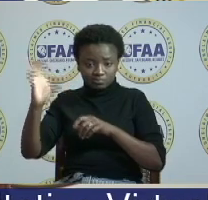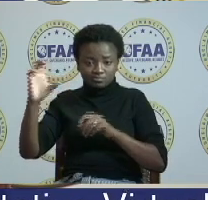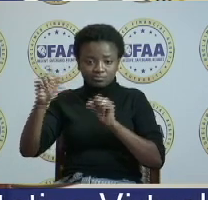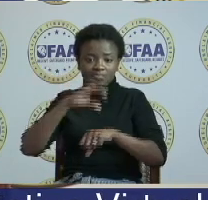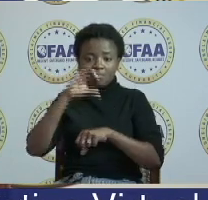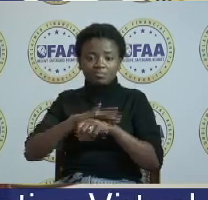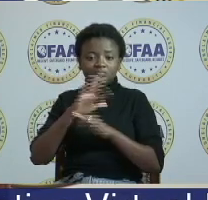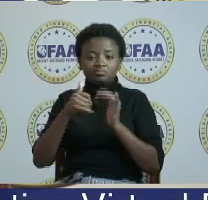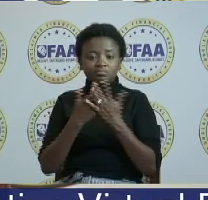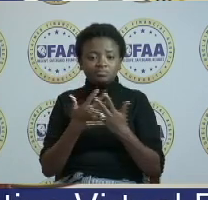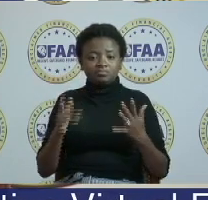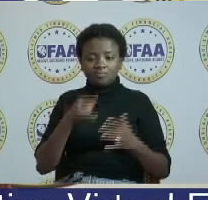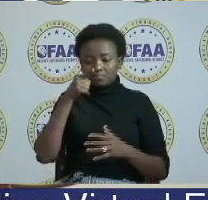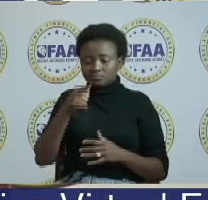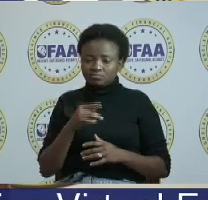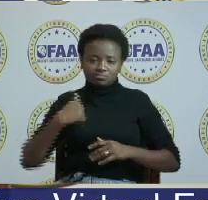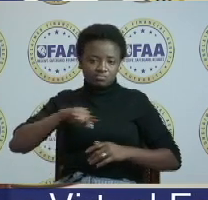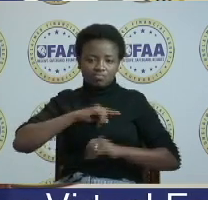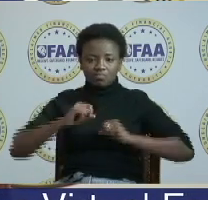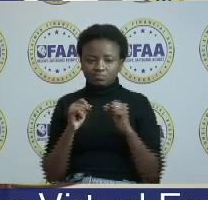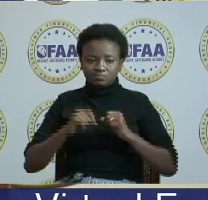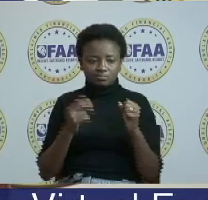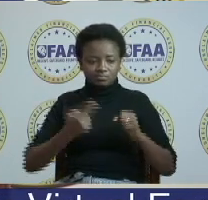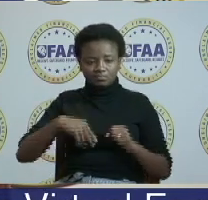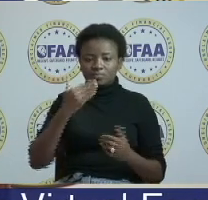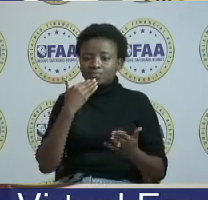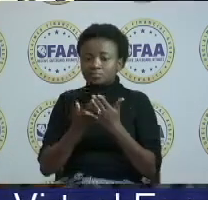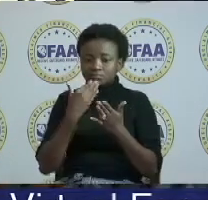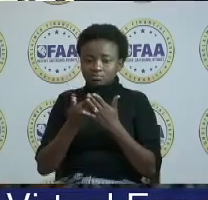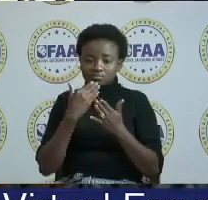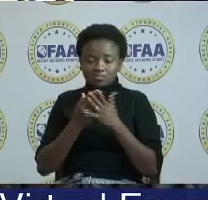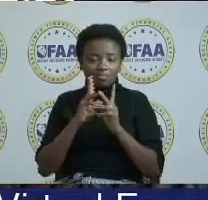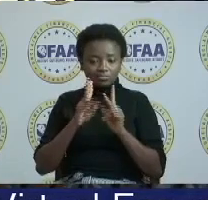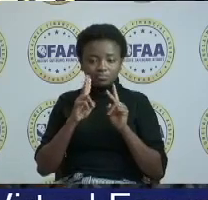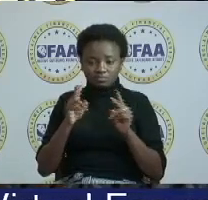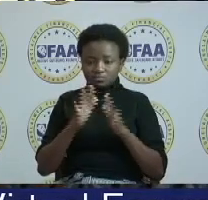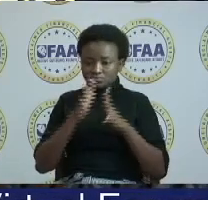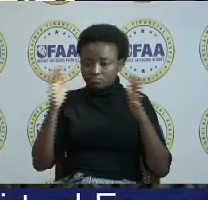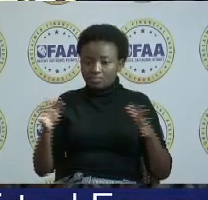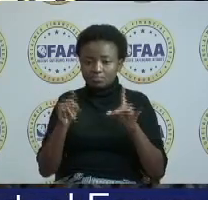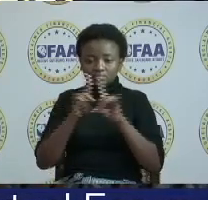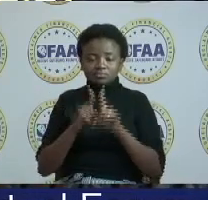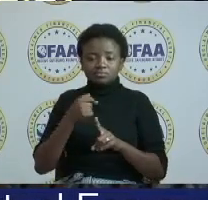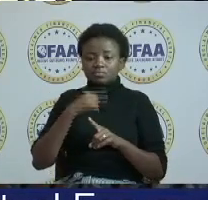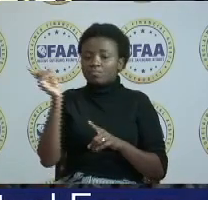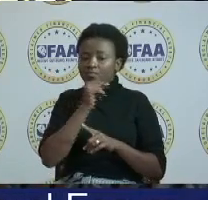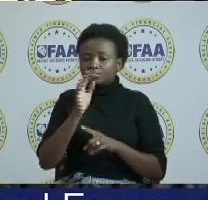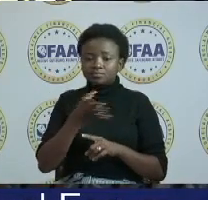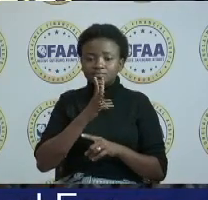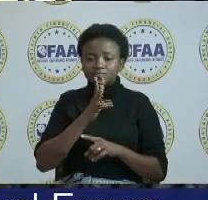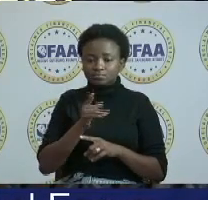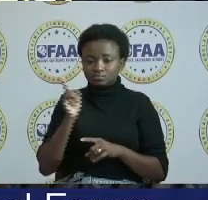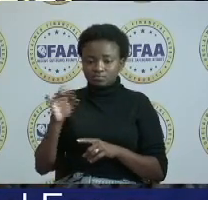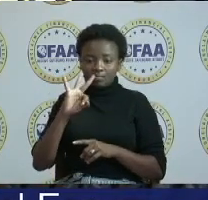glad. And those are my remarks. Thank you very much. As I'd mentioned, that was our third speaker for